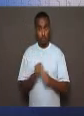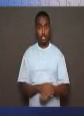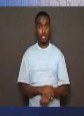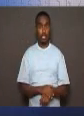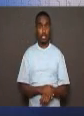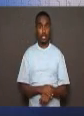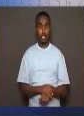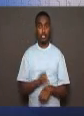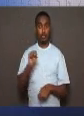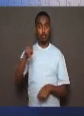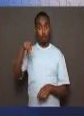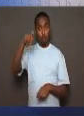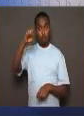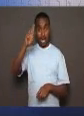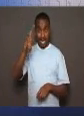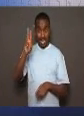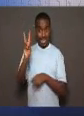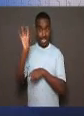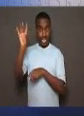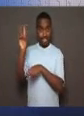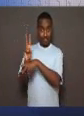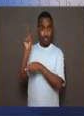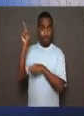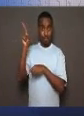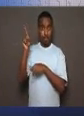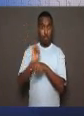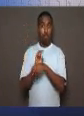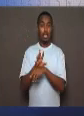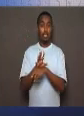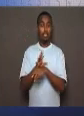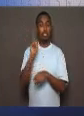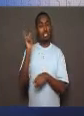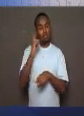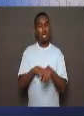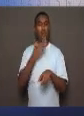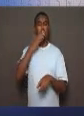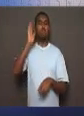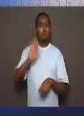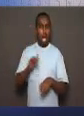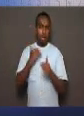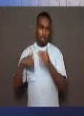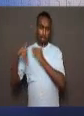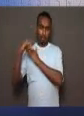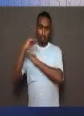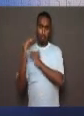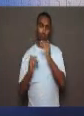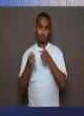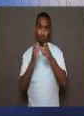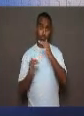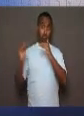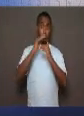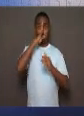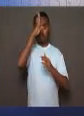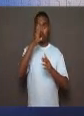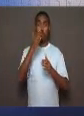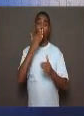In Super 8, the message is, sometimes bad things that are beyond our control will happen